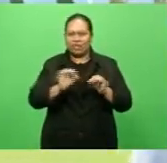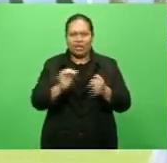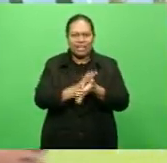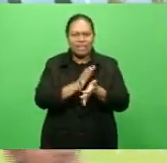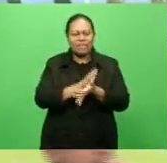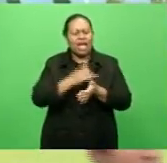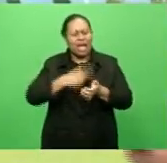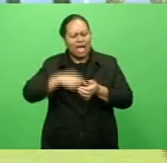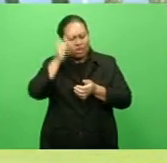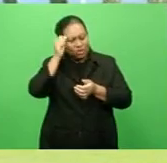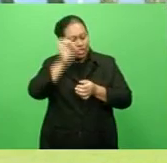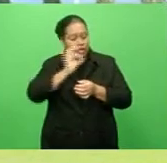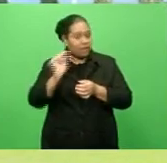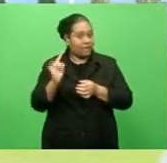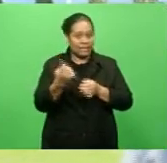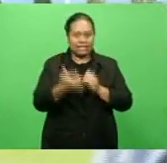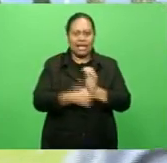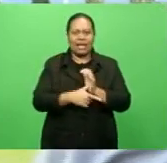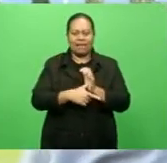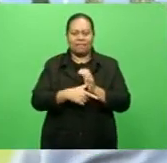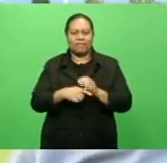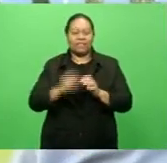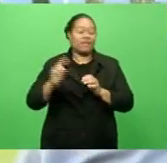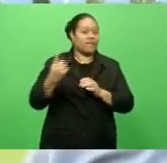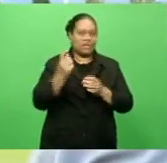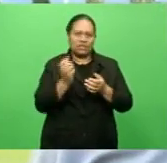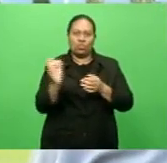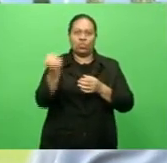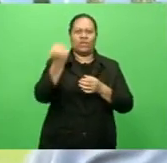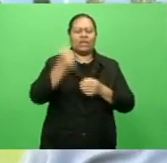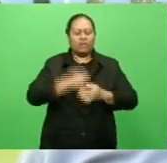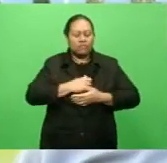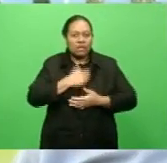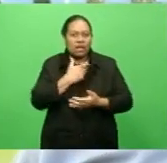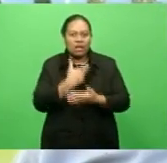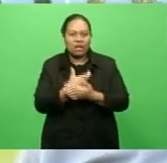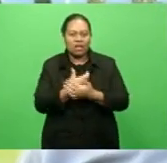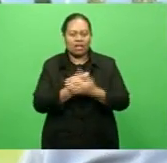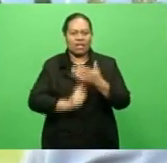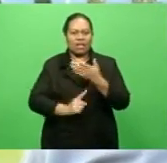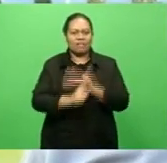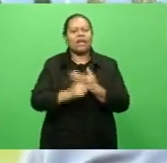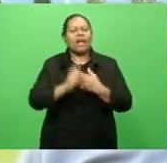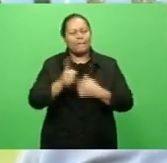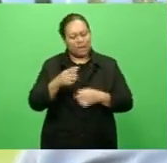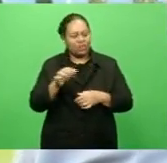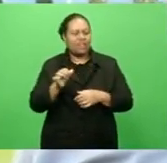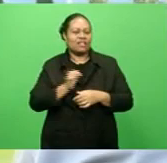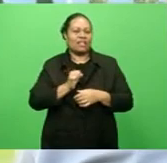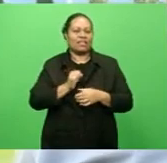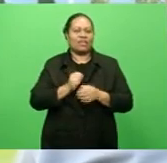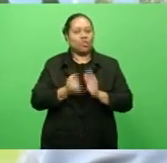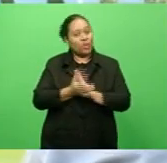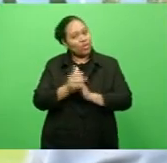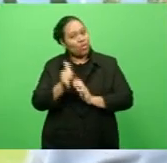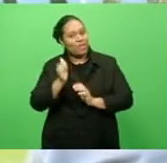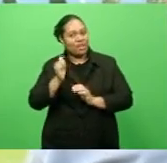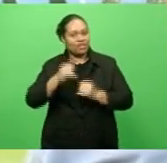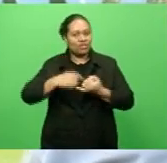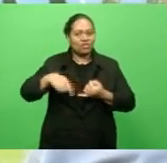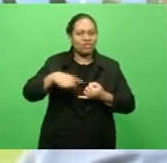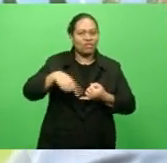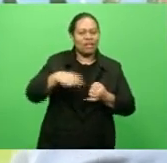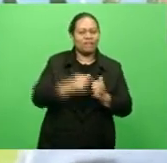defeat in the this year, and it's kind of shocking, but I'll take it. We'll go back to Suva and